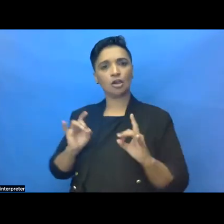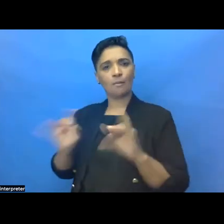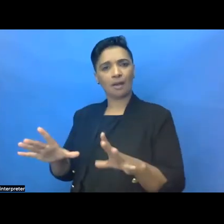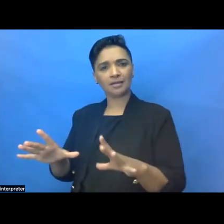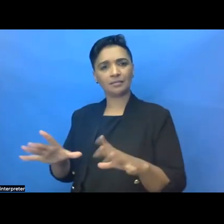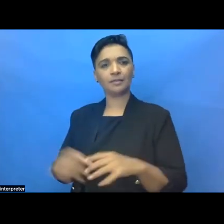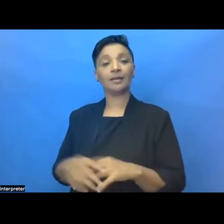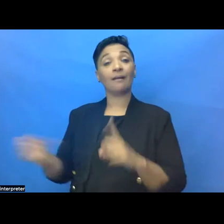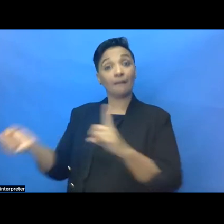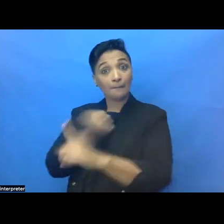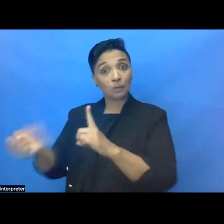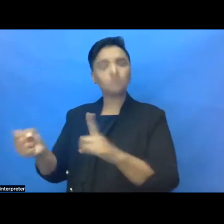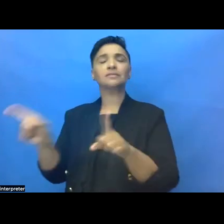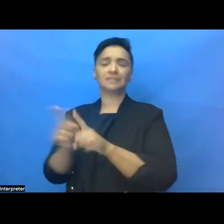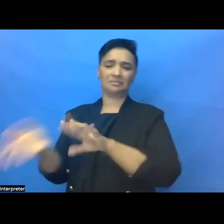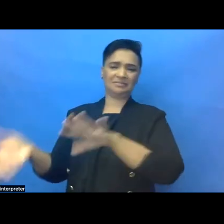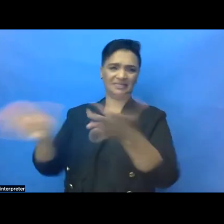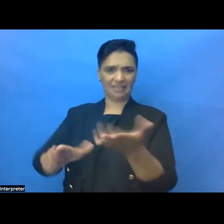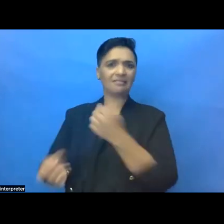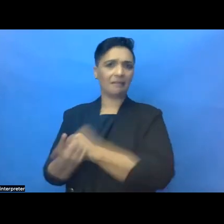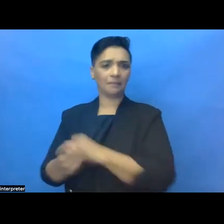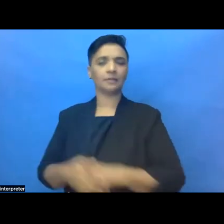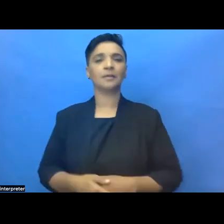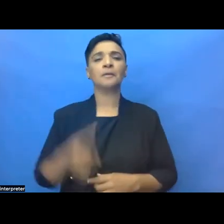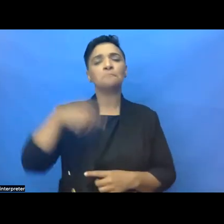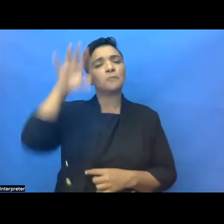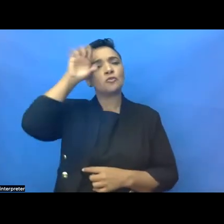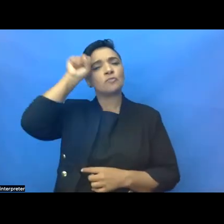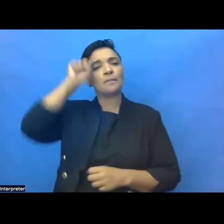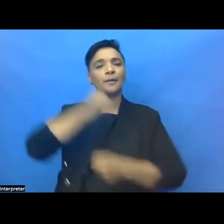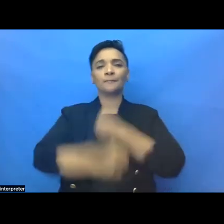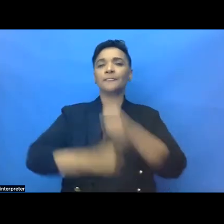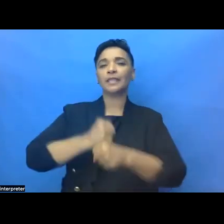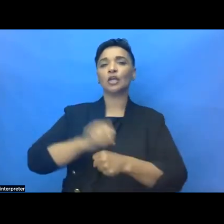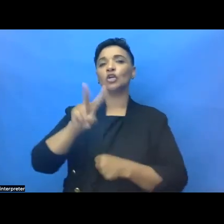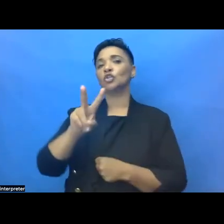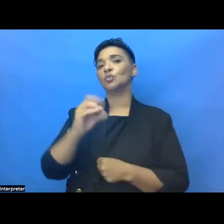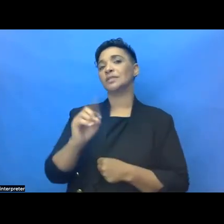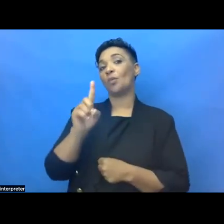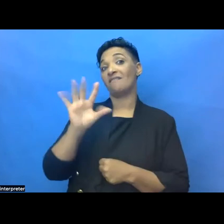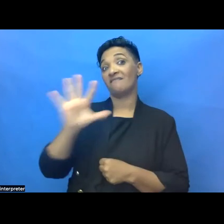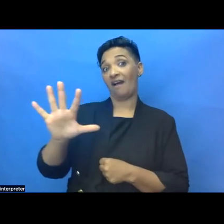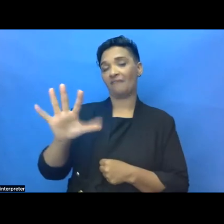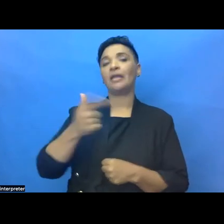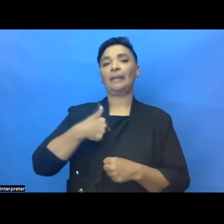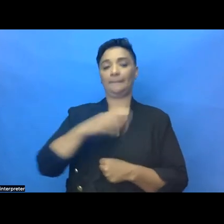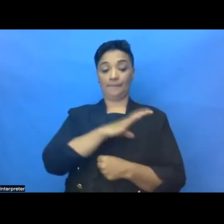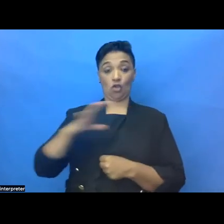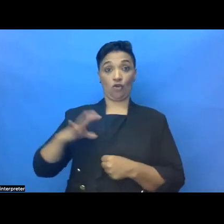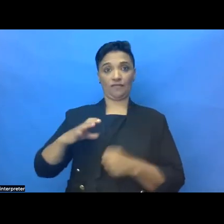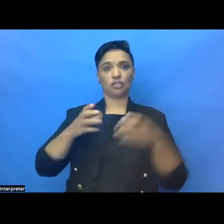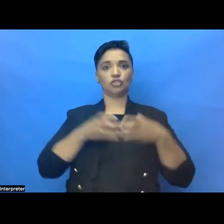or even death. I do remember the year 2015, I was a country co-rapporteur of the CRPD Committee for Ukraine